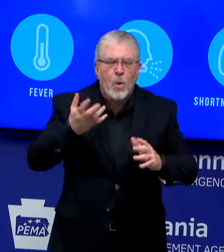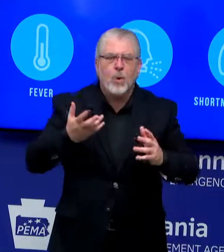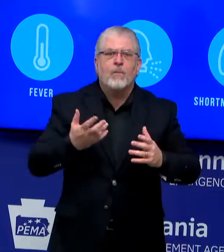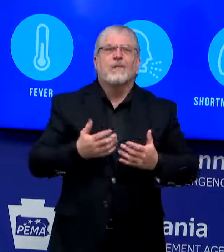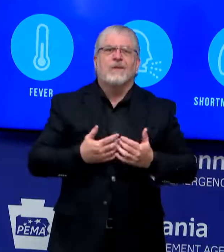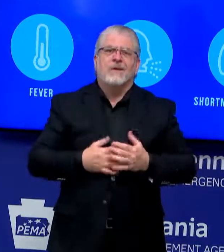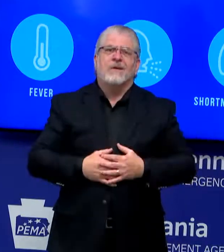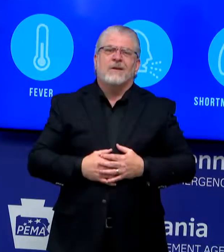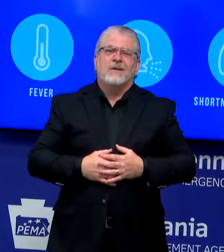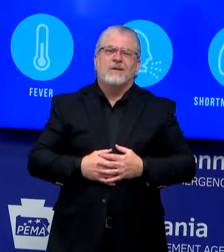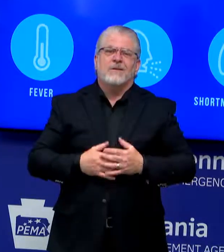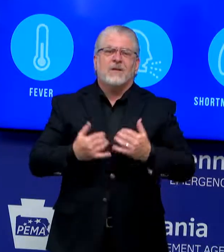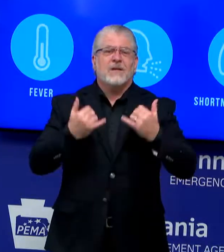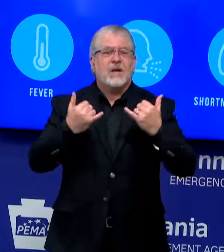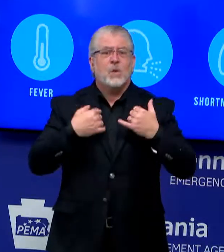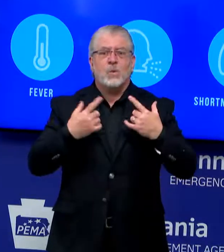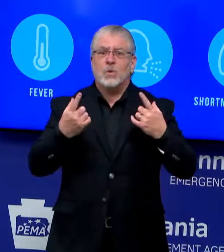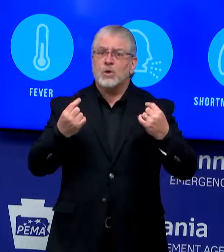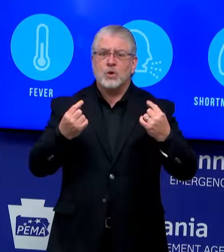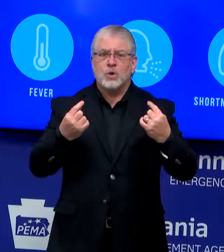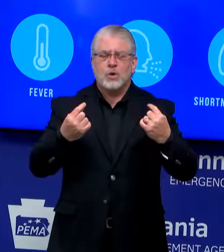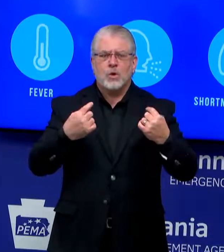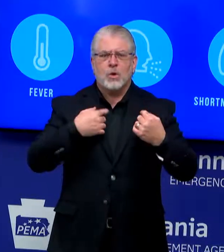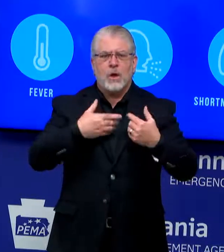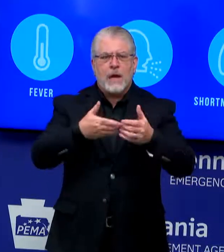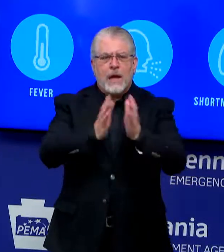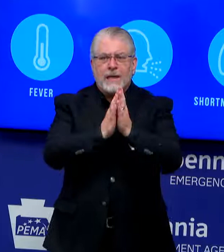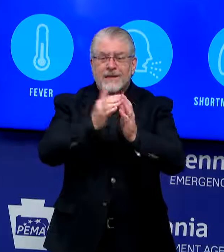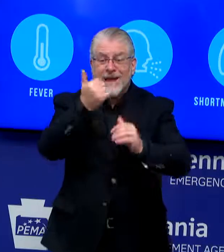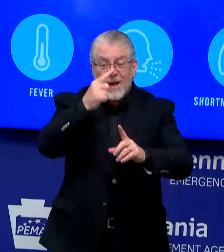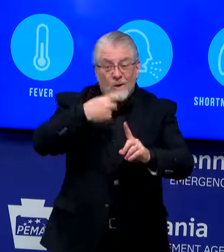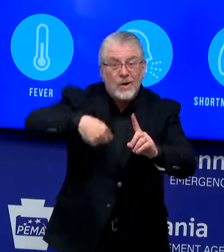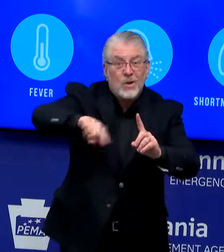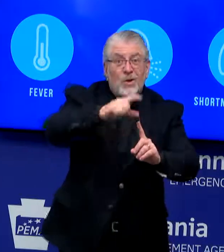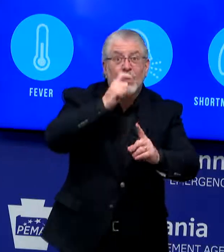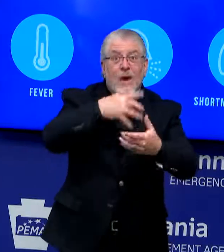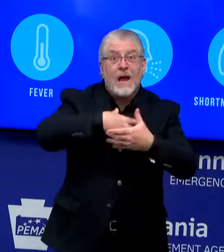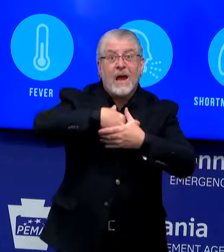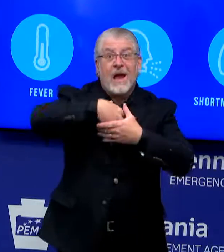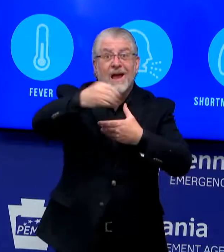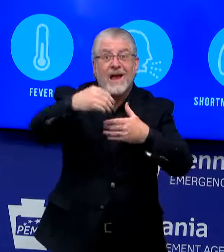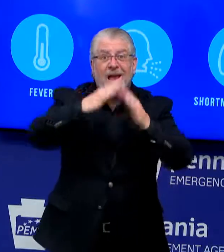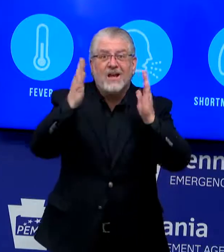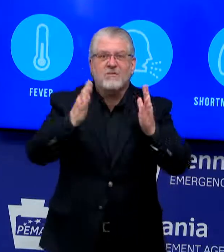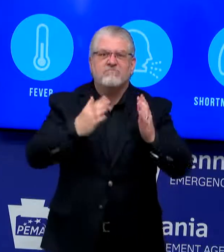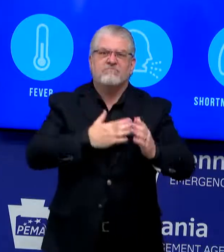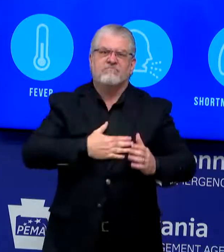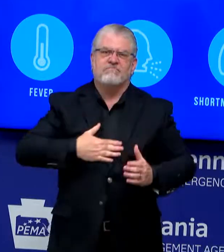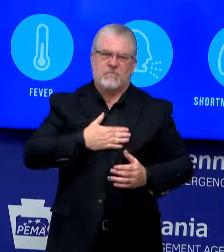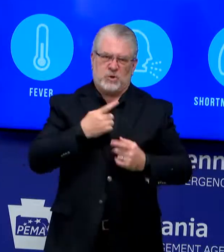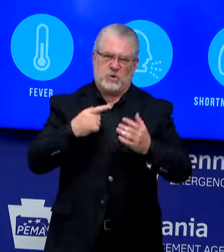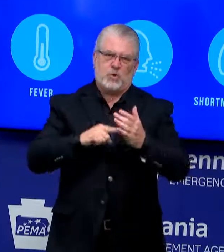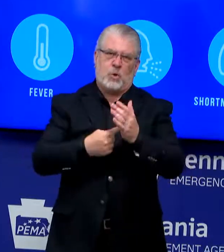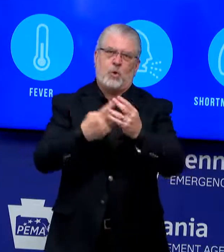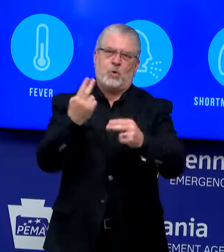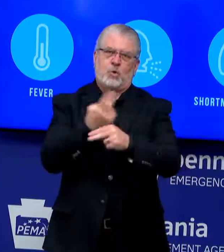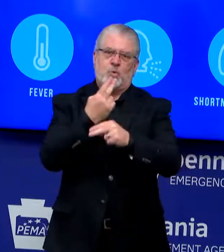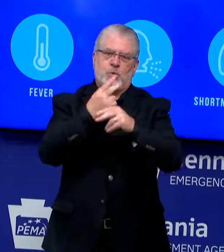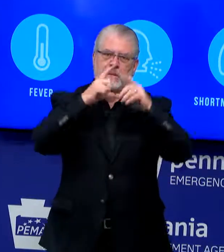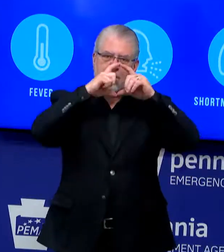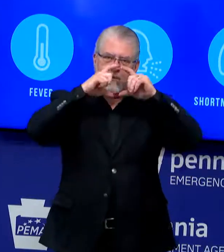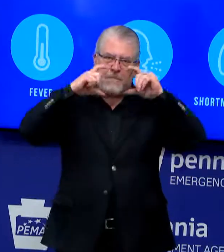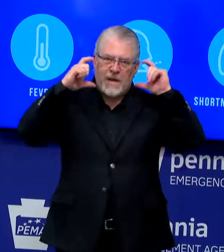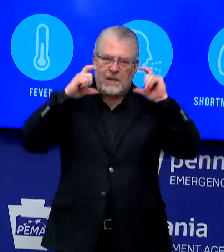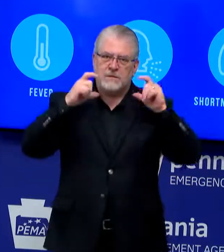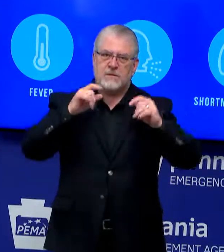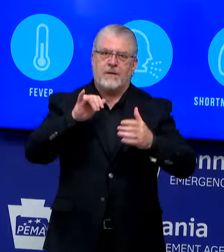mask anytime you leave your house. Masks help prevent people from sharing illnesses. They don't do a great